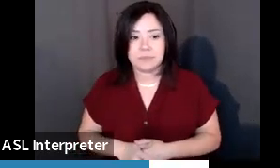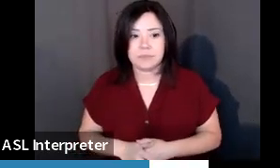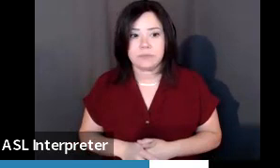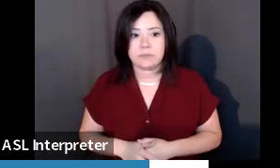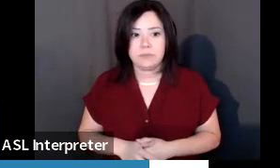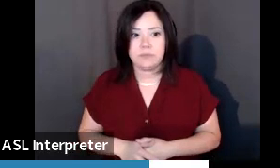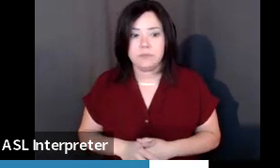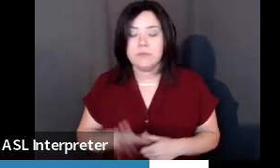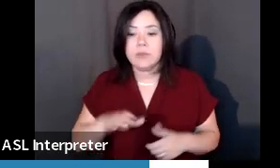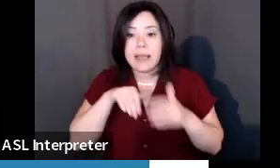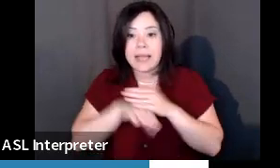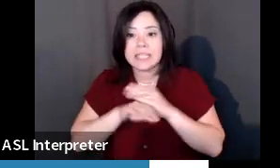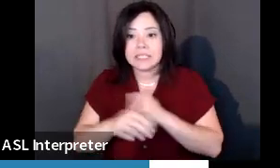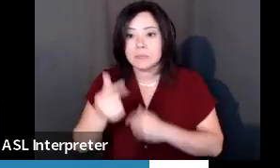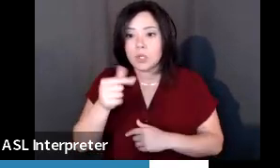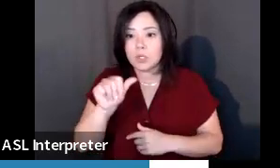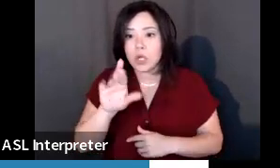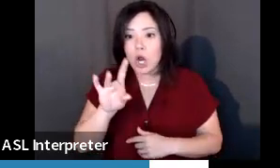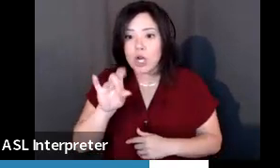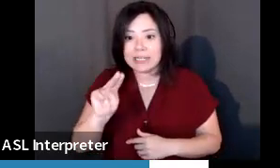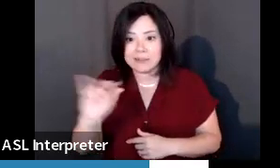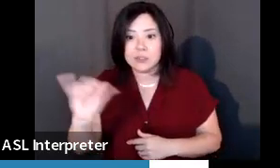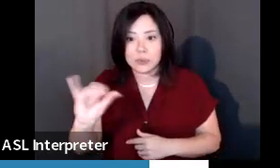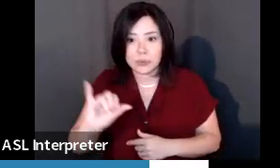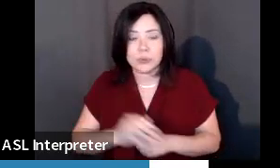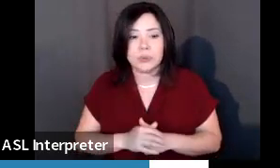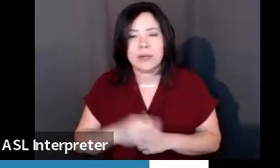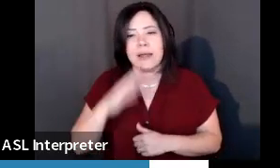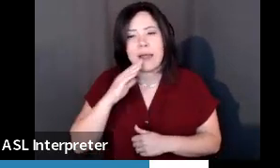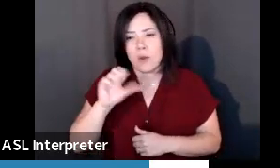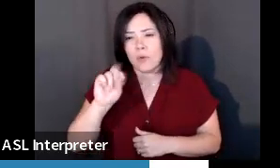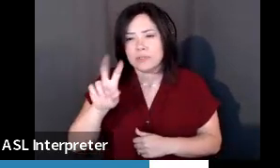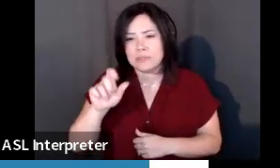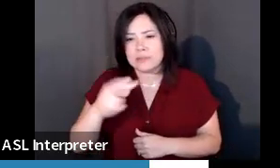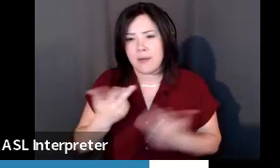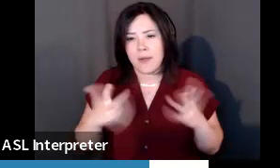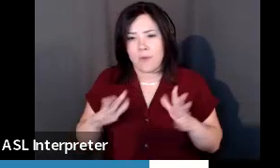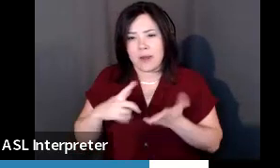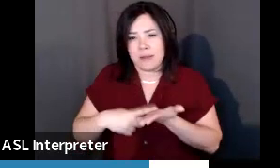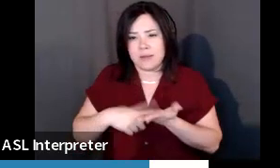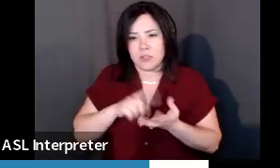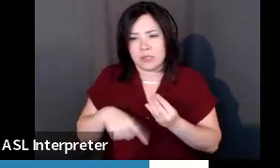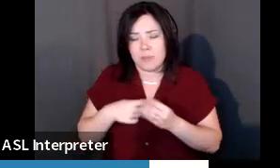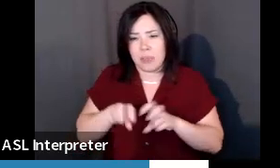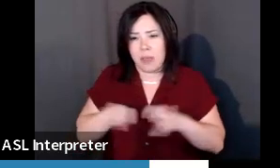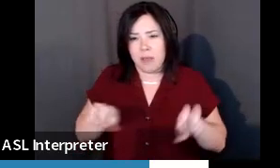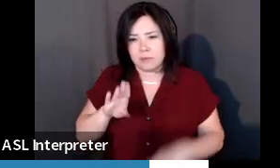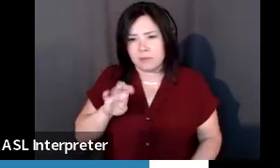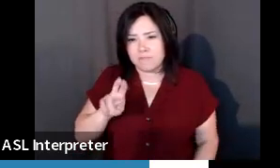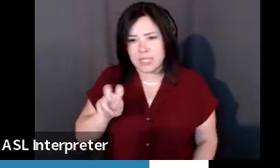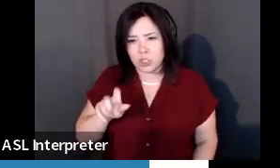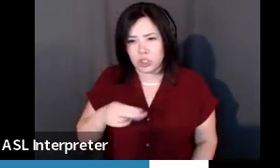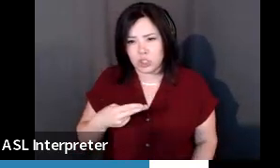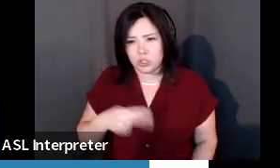And then we have accessible gardening as a bullet point here. I know Sarah made mention to the bench. We have all